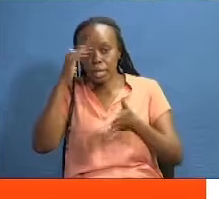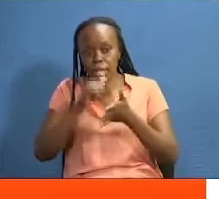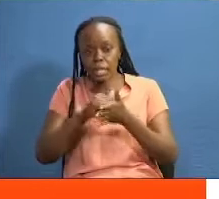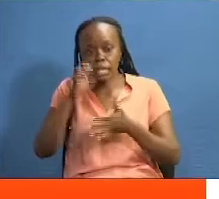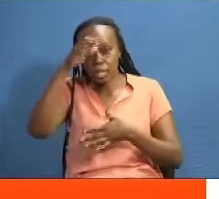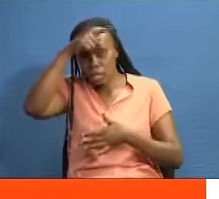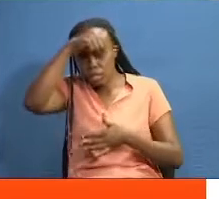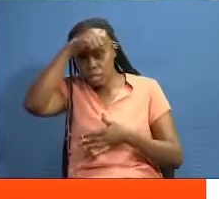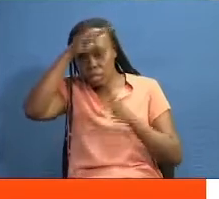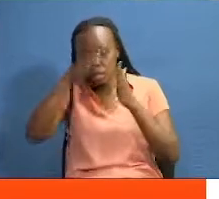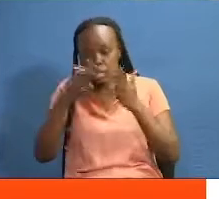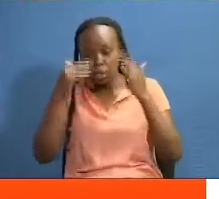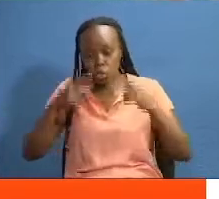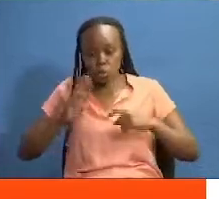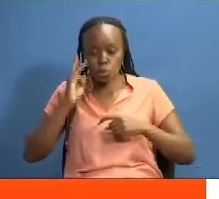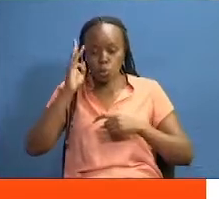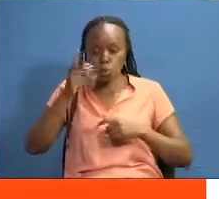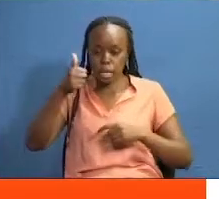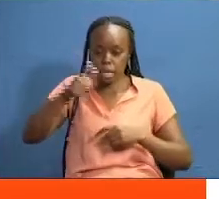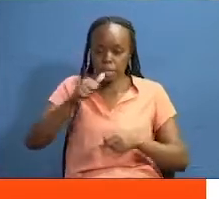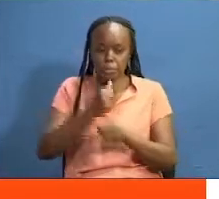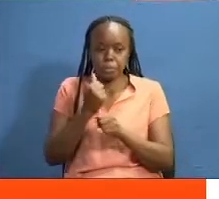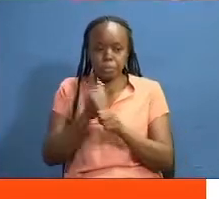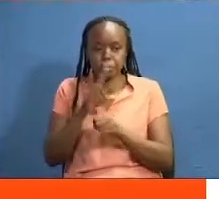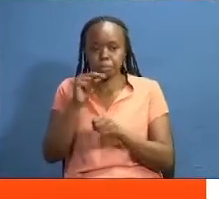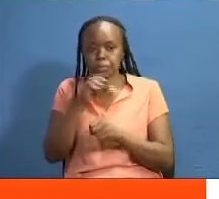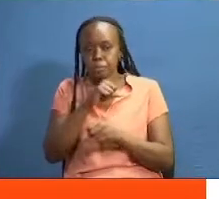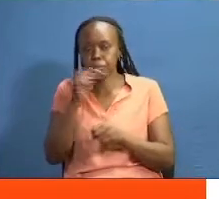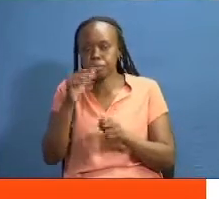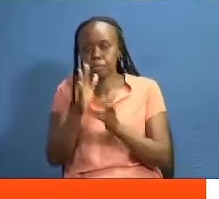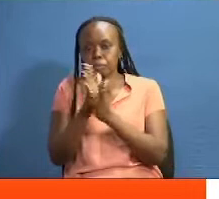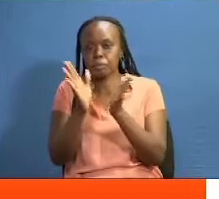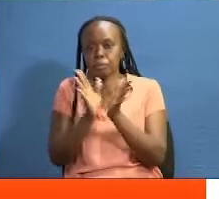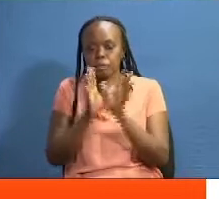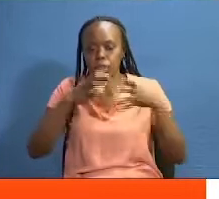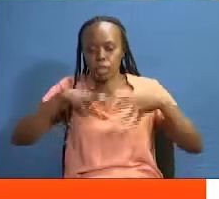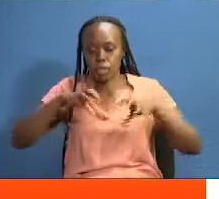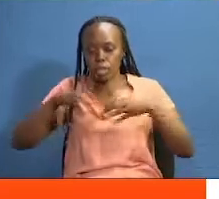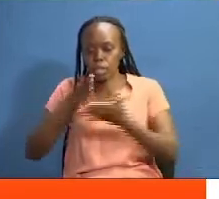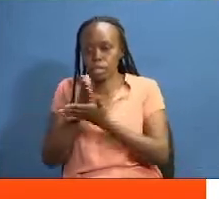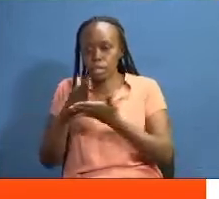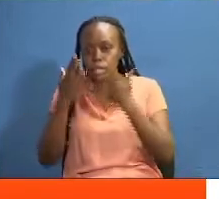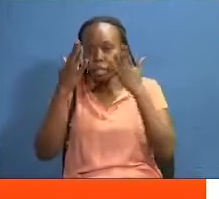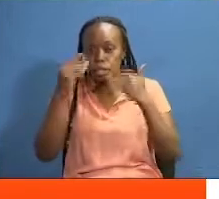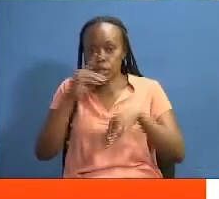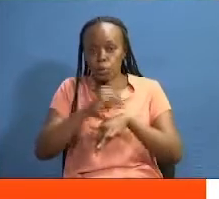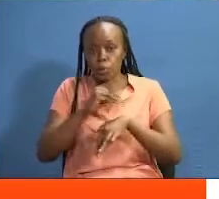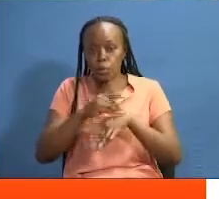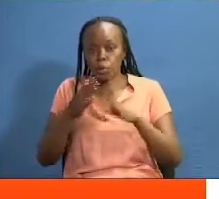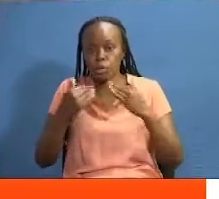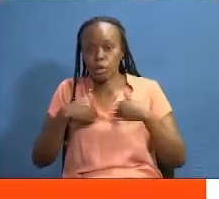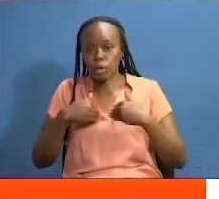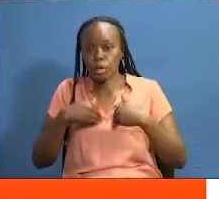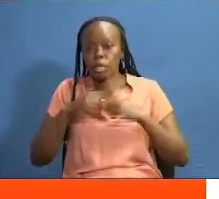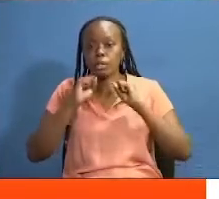getting a degree now will give you a mandate to get any job. No, go an extra mile. Right. Do something. And nowadays, there are short courses you can